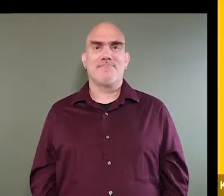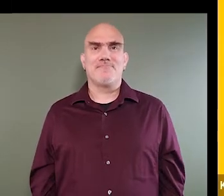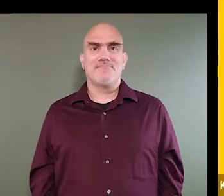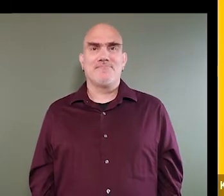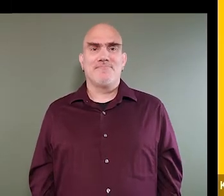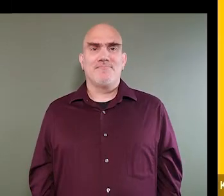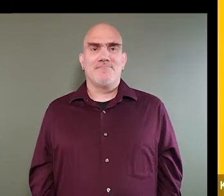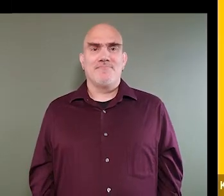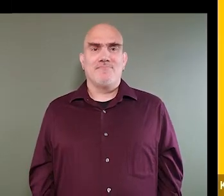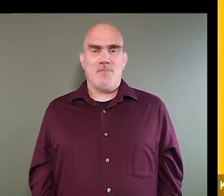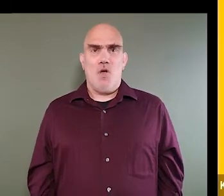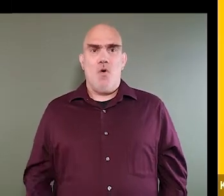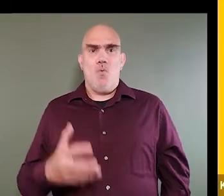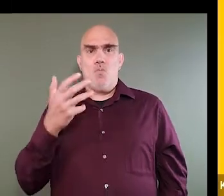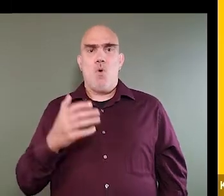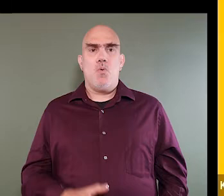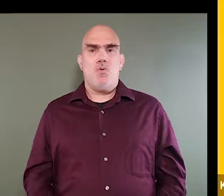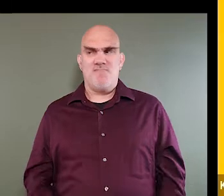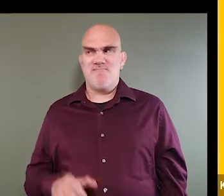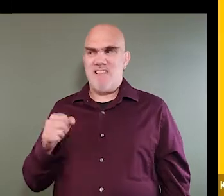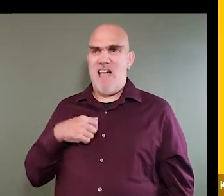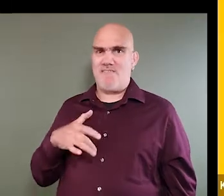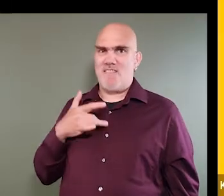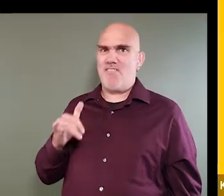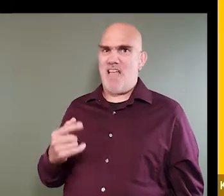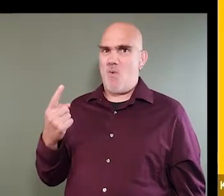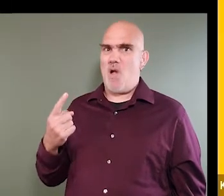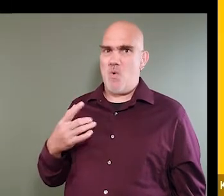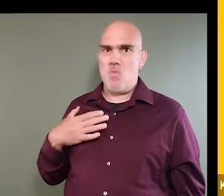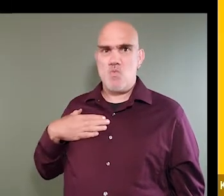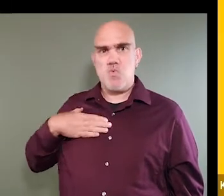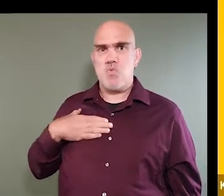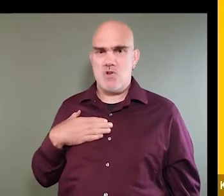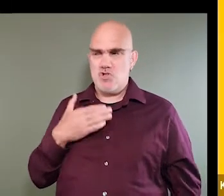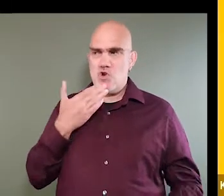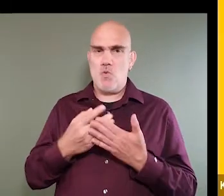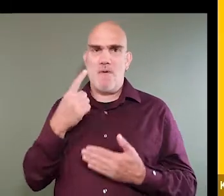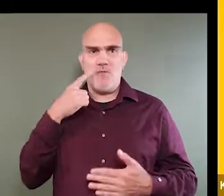Woo. Yeah, I felt that one. It's